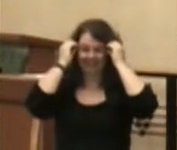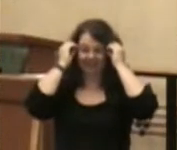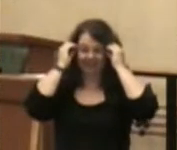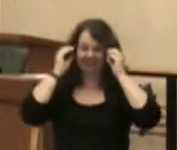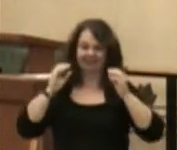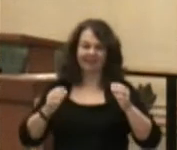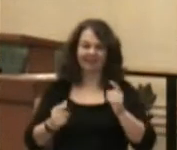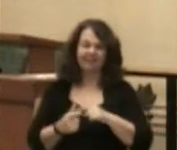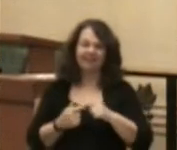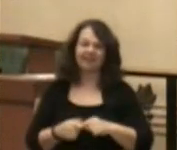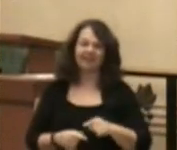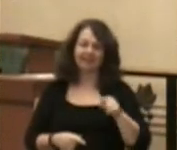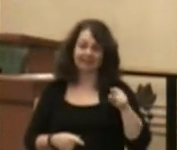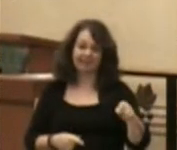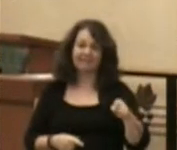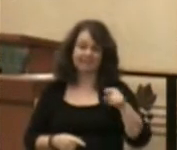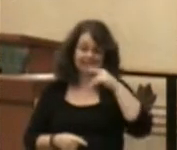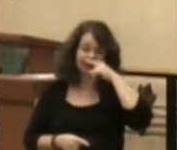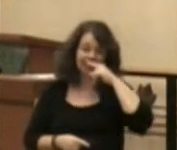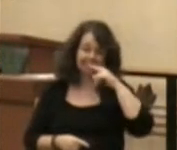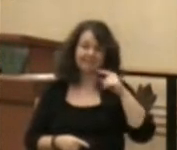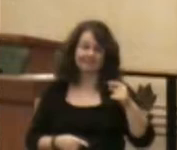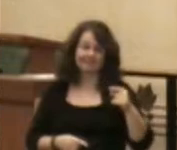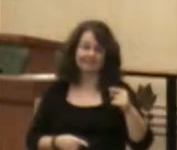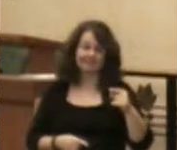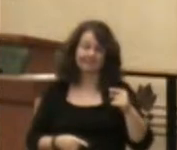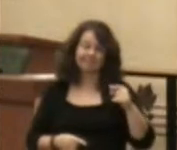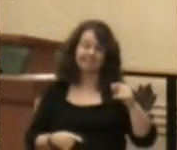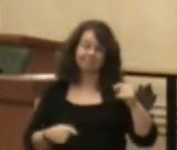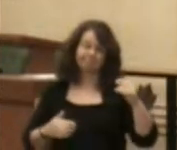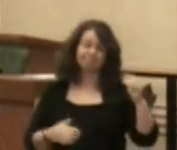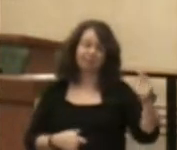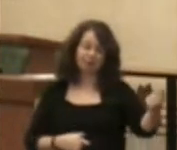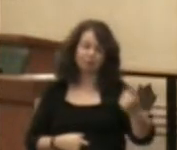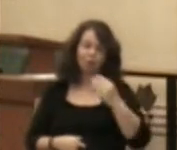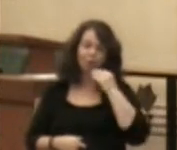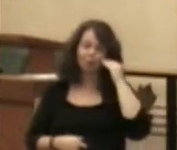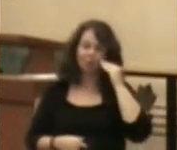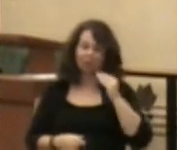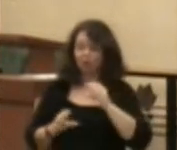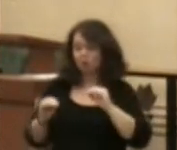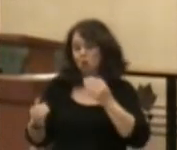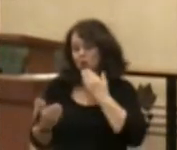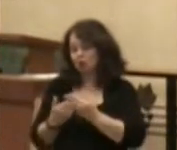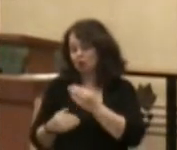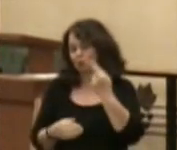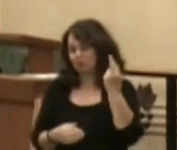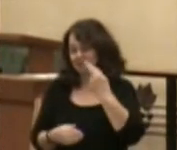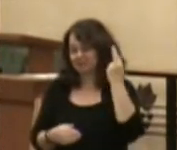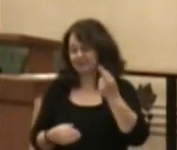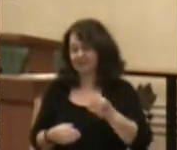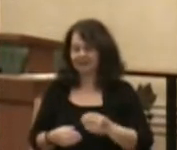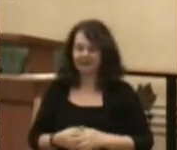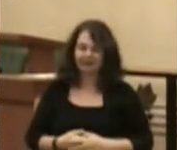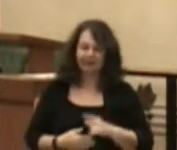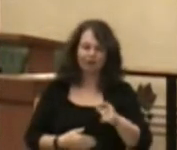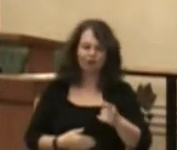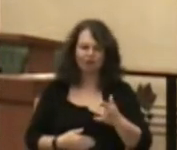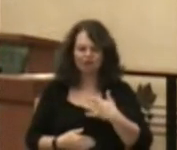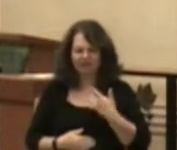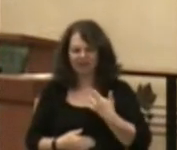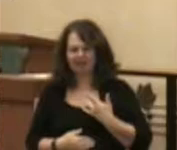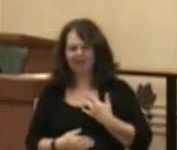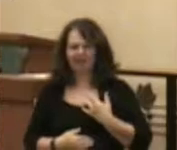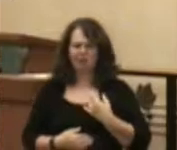And then this one comes home with no good reason for having been gone and causing you all that worry